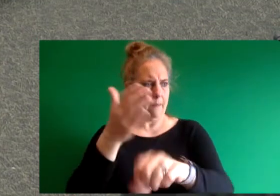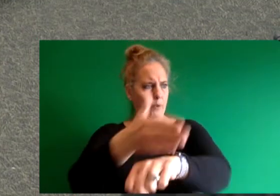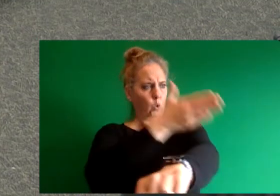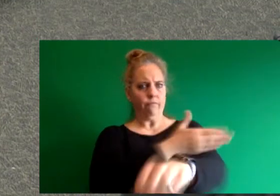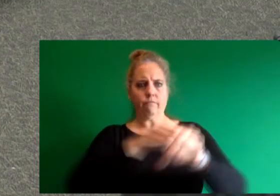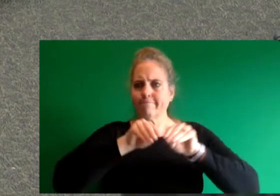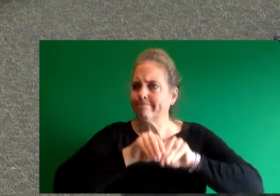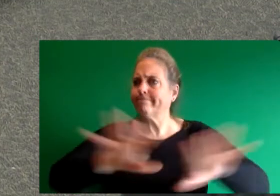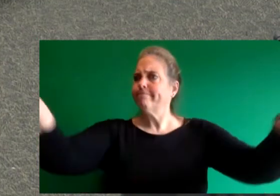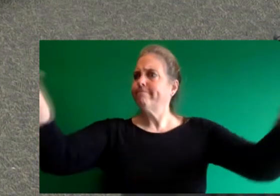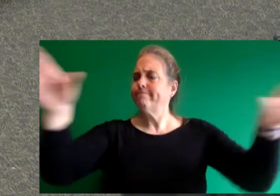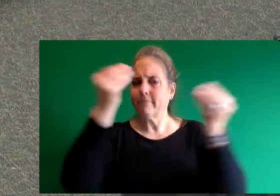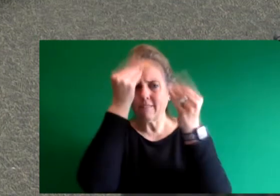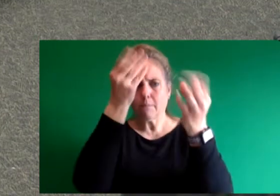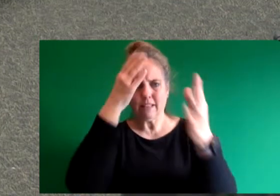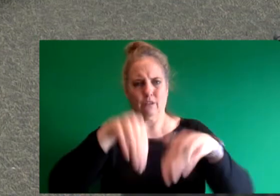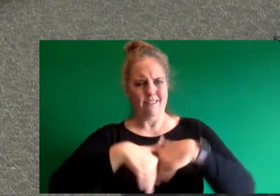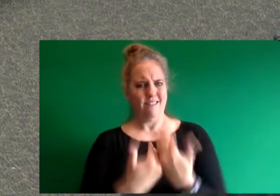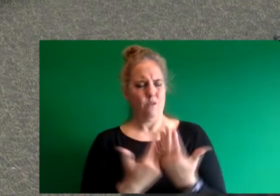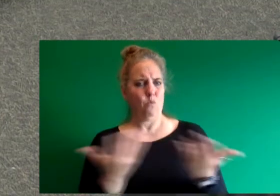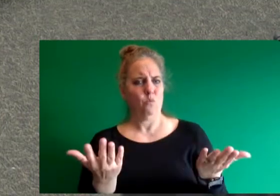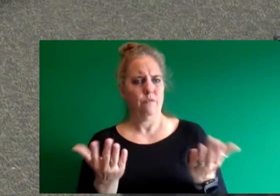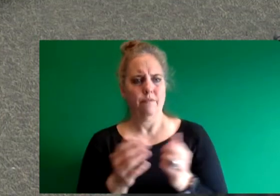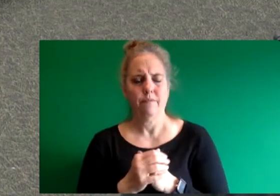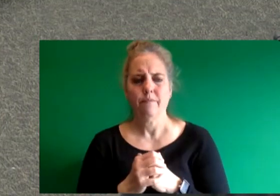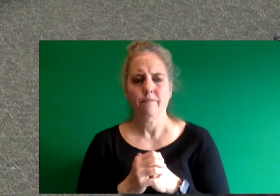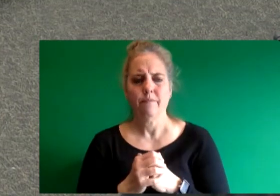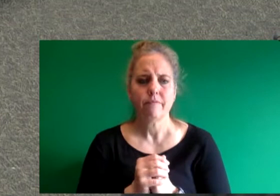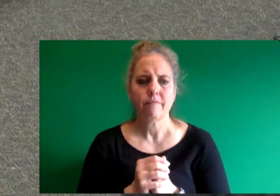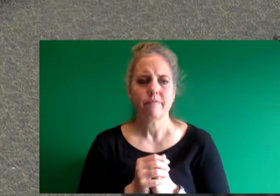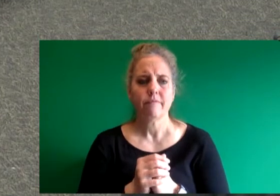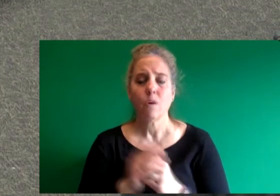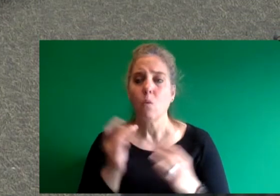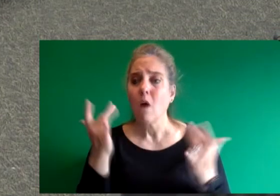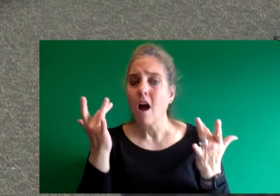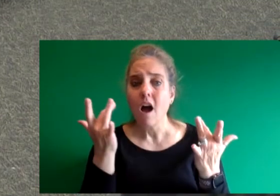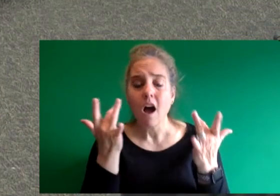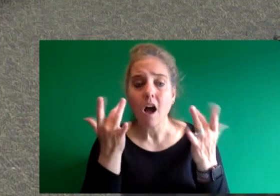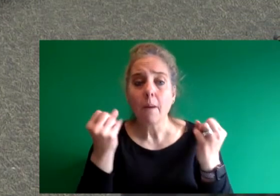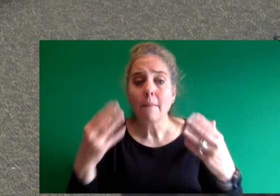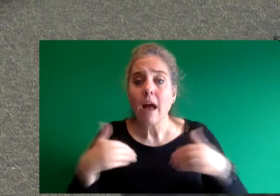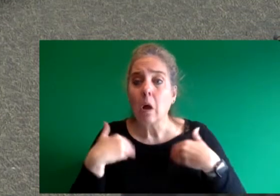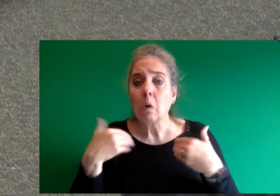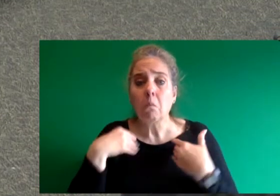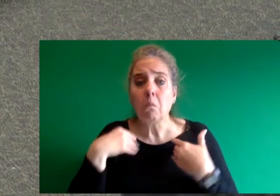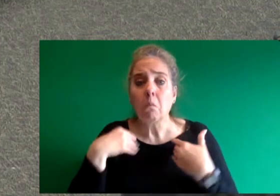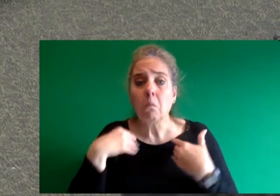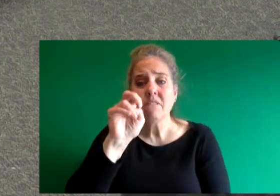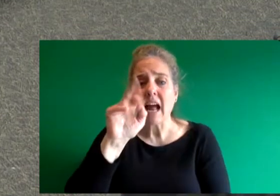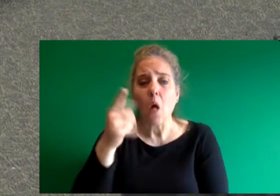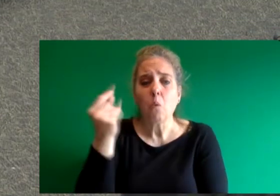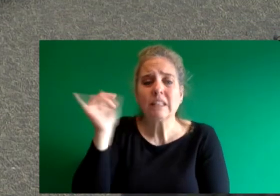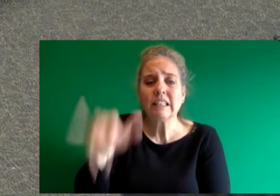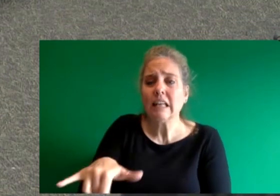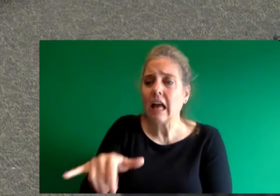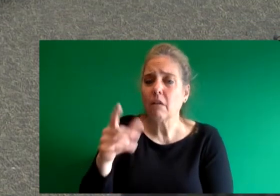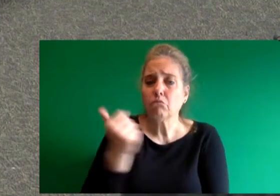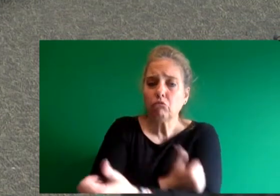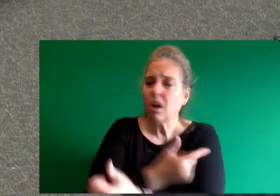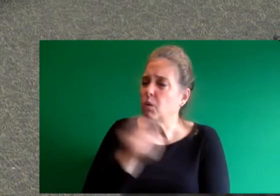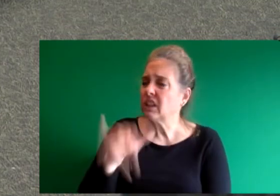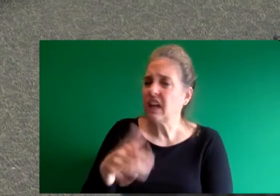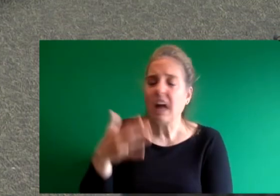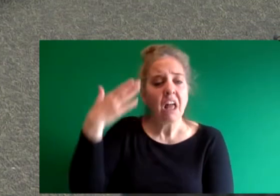youth don't understand what fentanyl is even yet. So trying to bring awareness to that, Many of them think they're actually